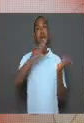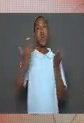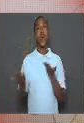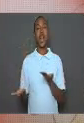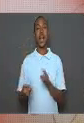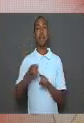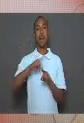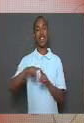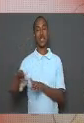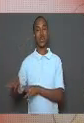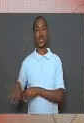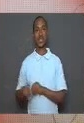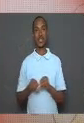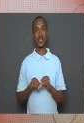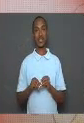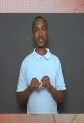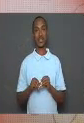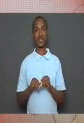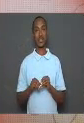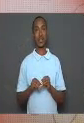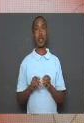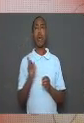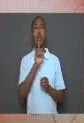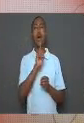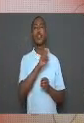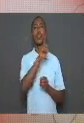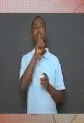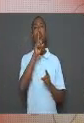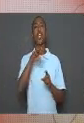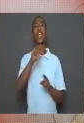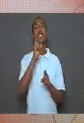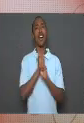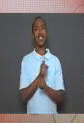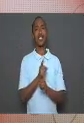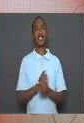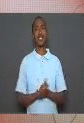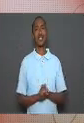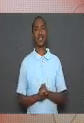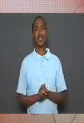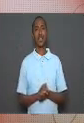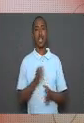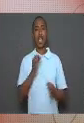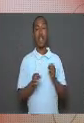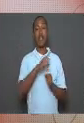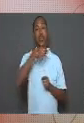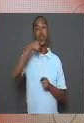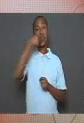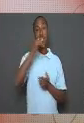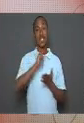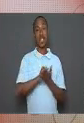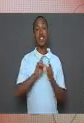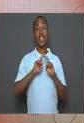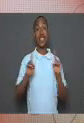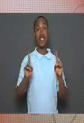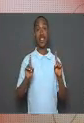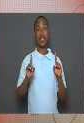Welcome back, students. What answer did you come up with? If you said that the